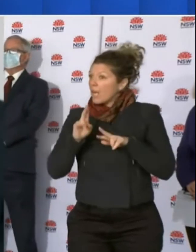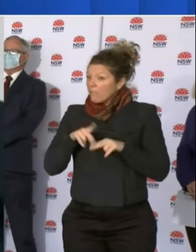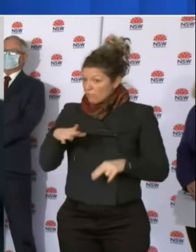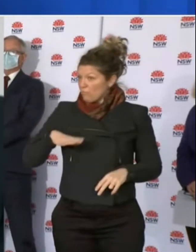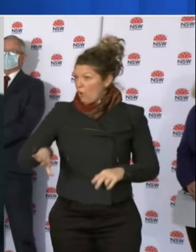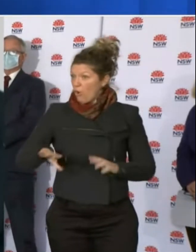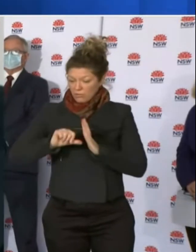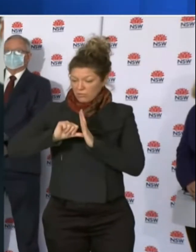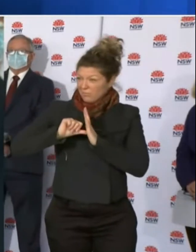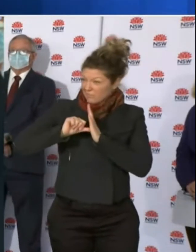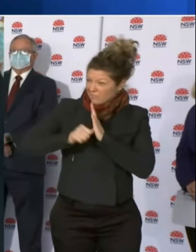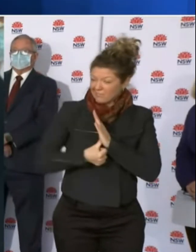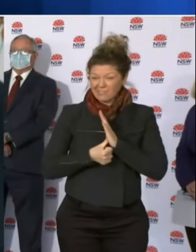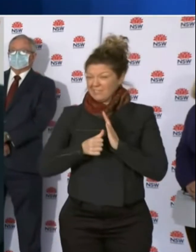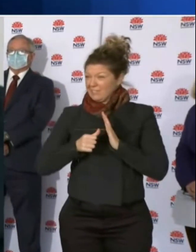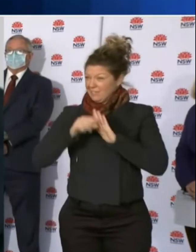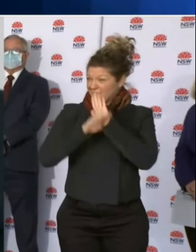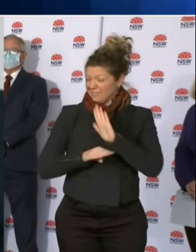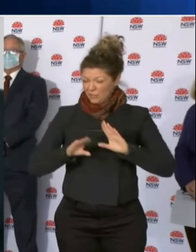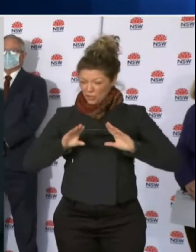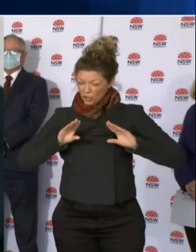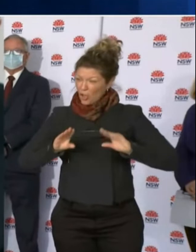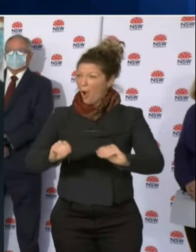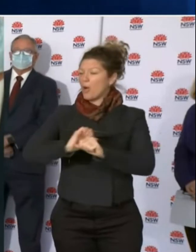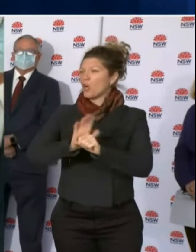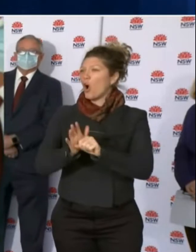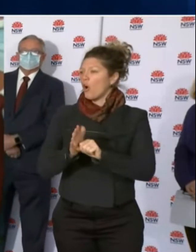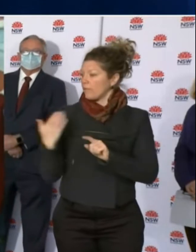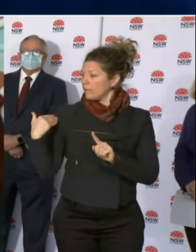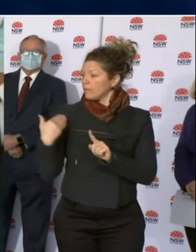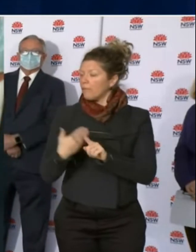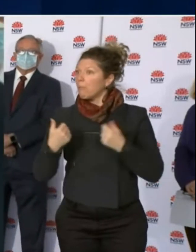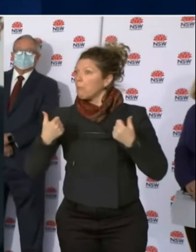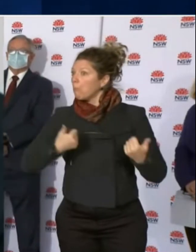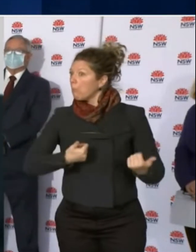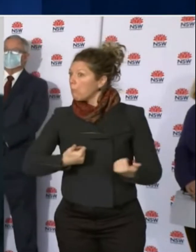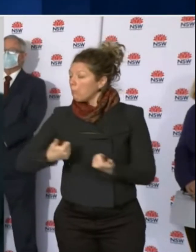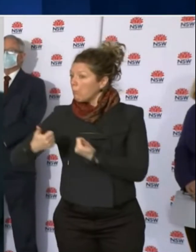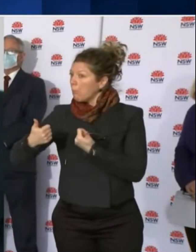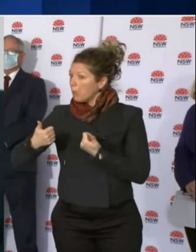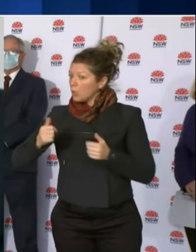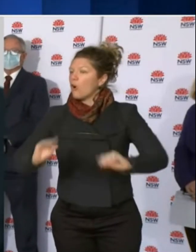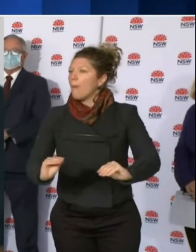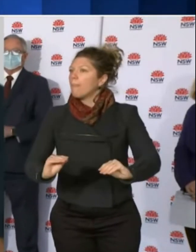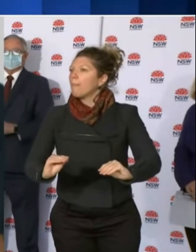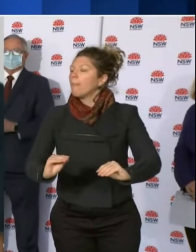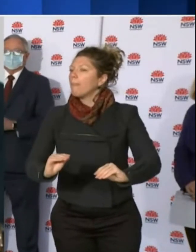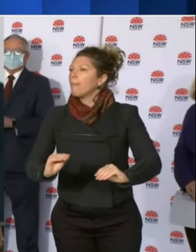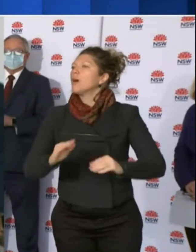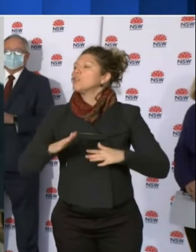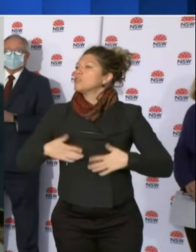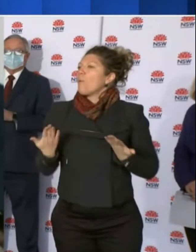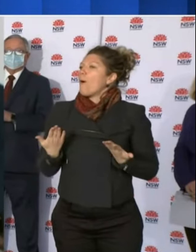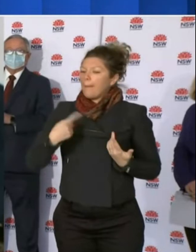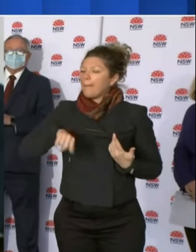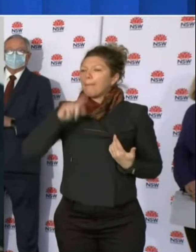about quashing this thing, because what the lockdown had done successfully, which we needed it to do, was to stop what